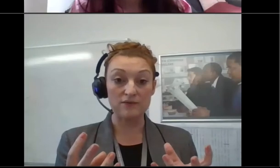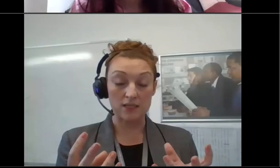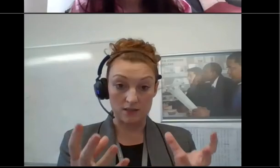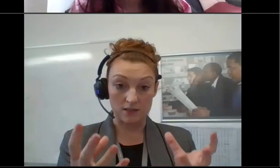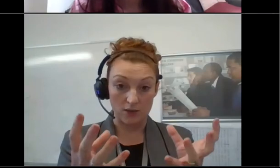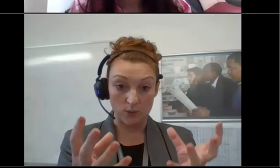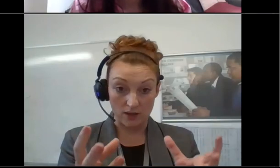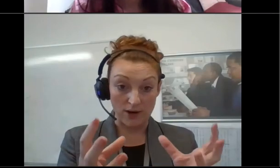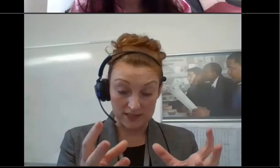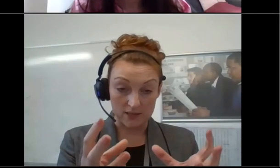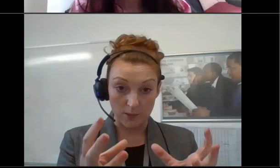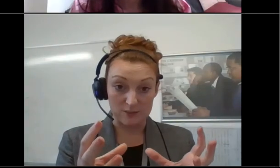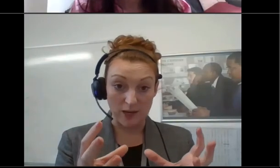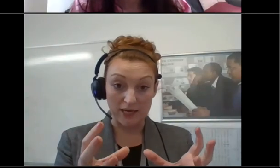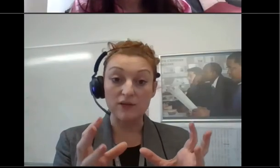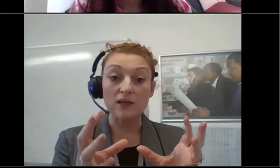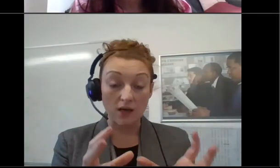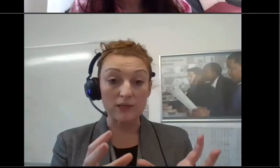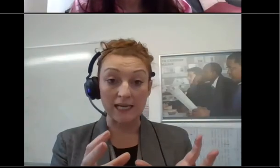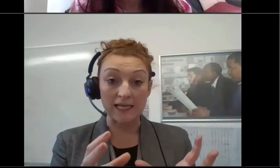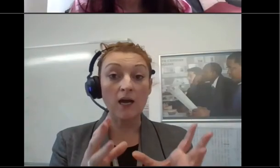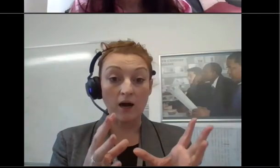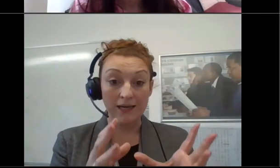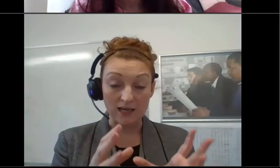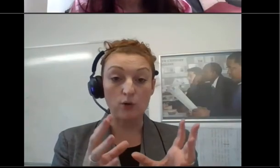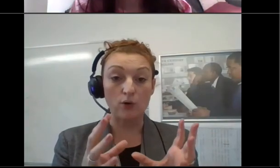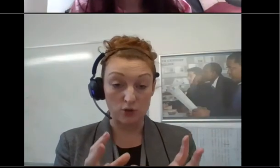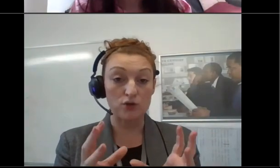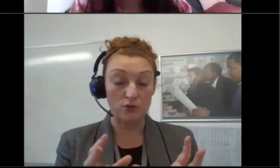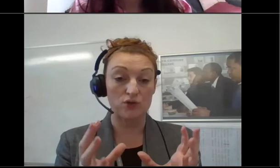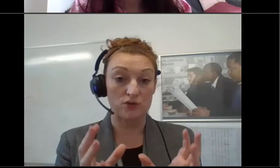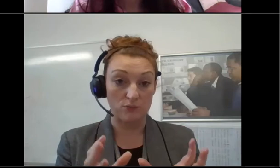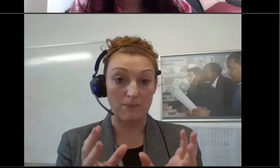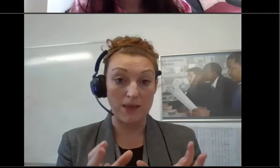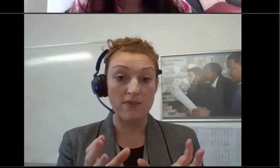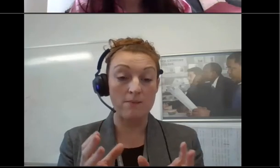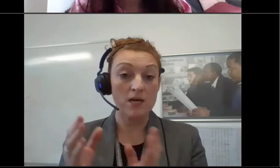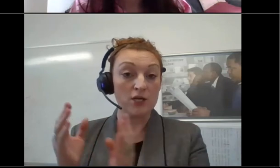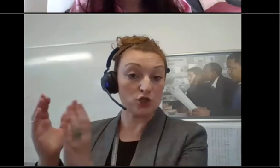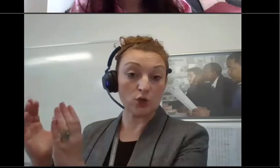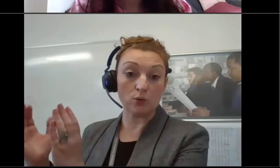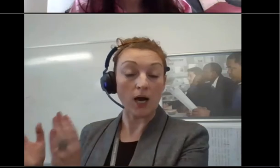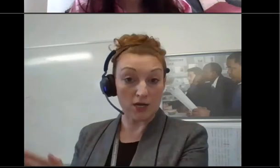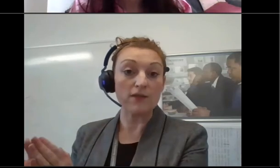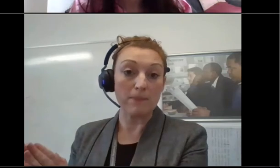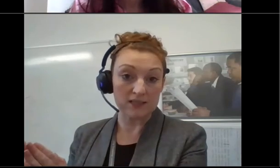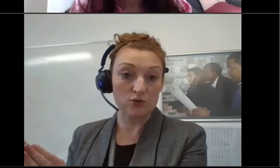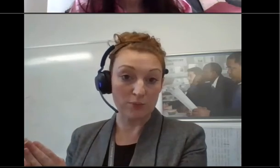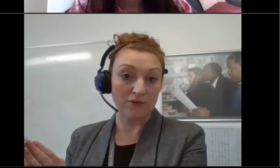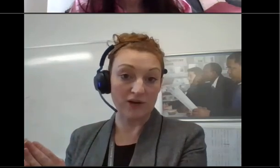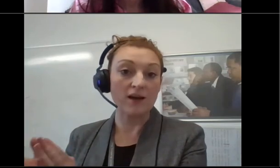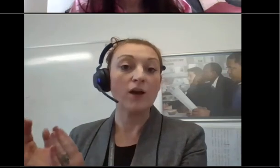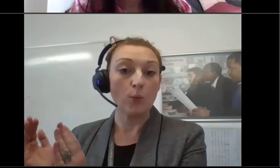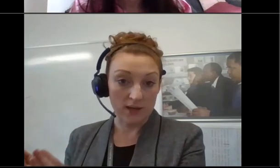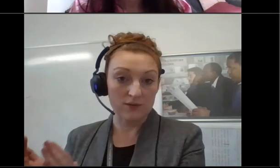and safety concern around this young person's behaviour that currently I cannot in good conscience recommend them to